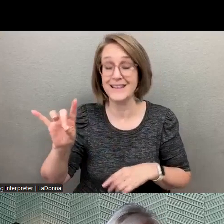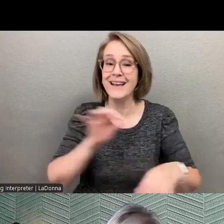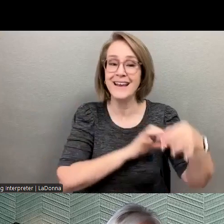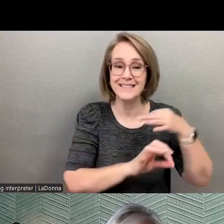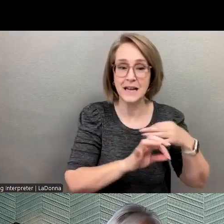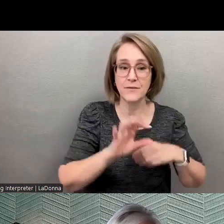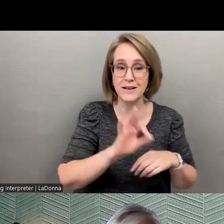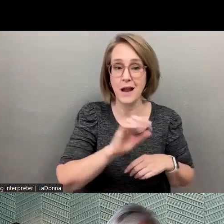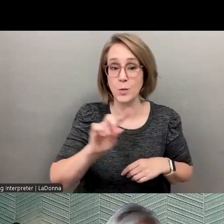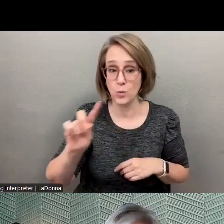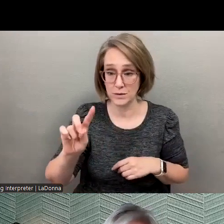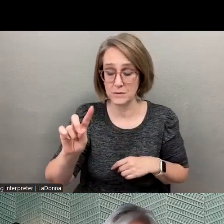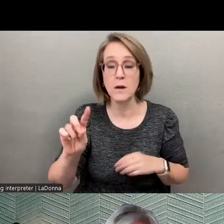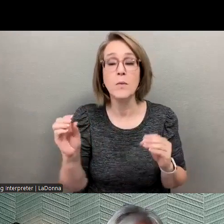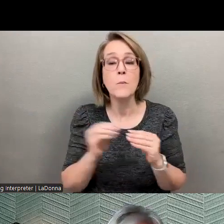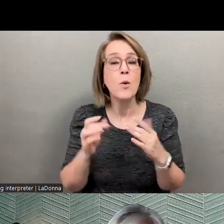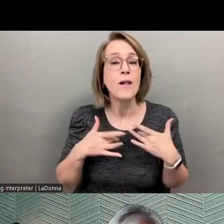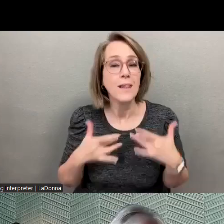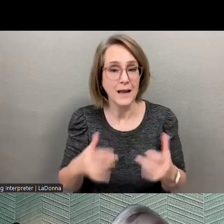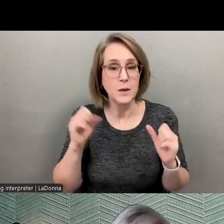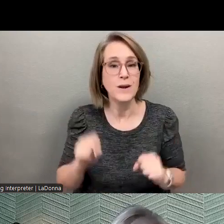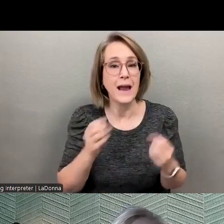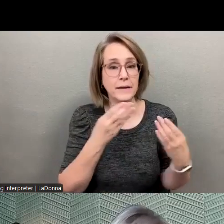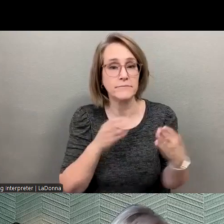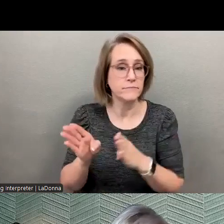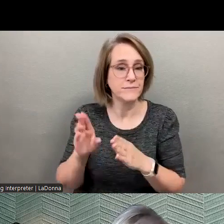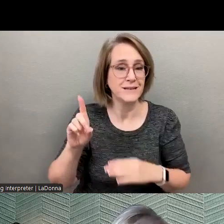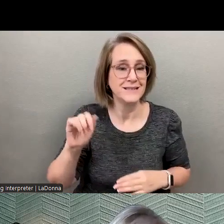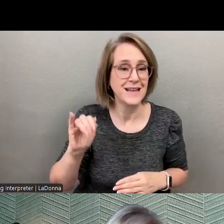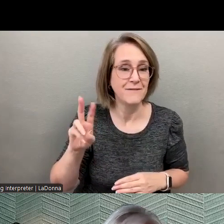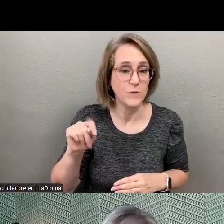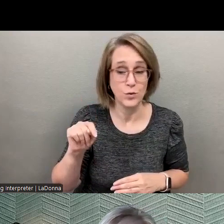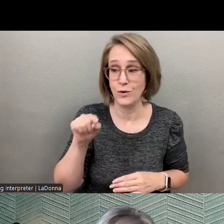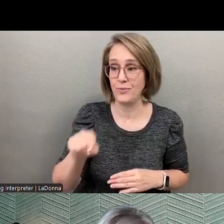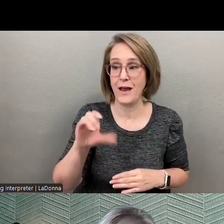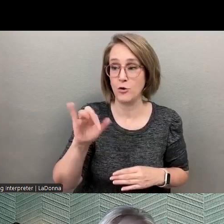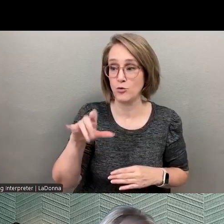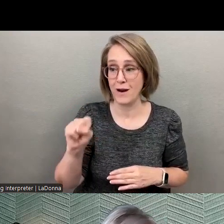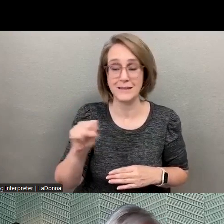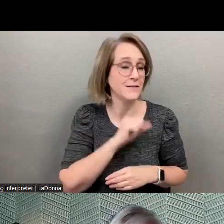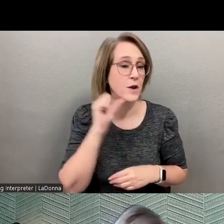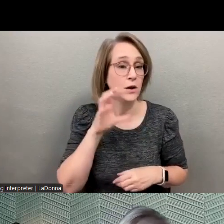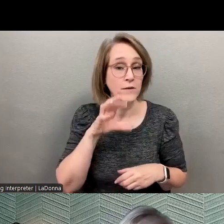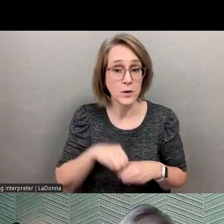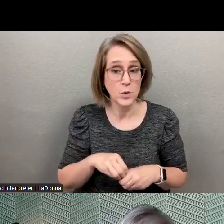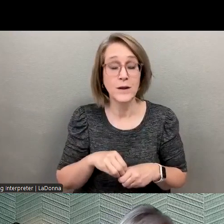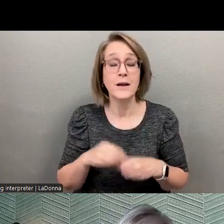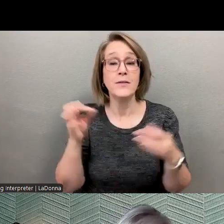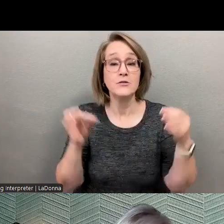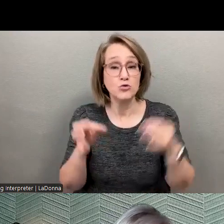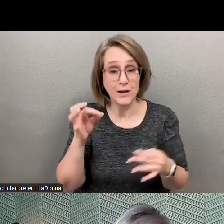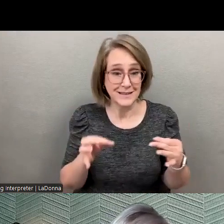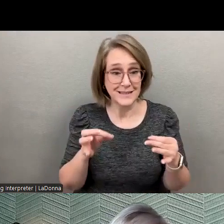more likely we are to be able to divert that crisis or issue away from juvenile justice